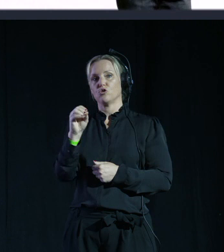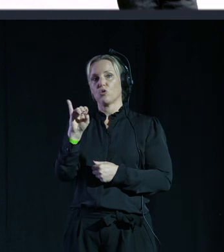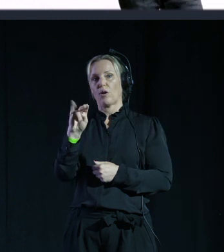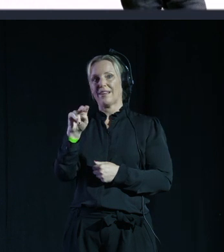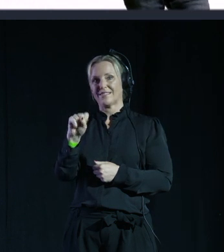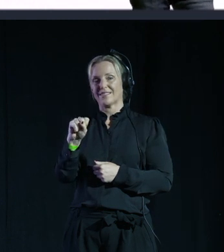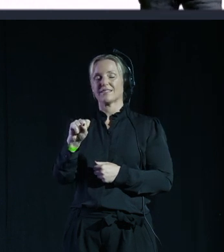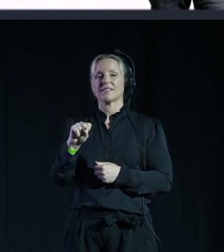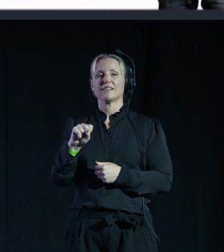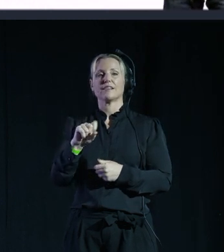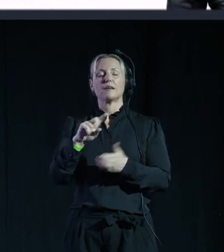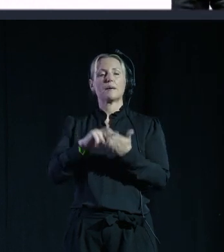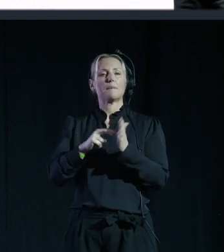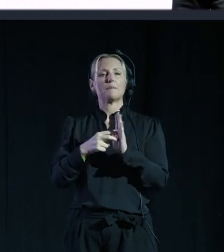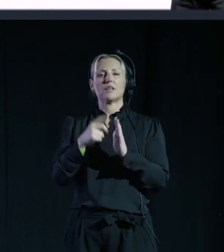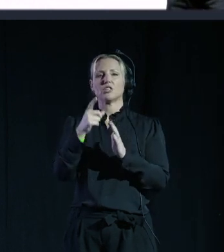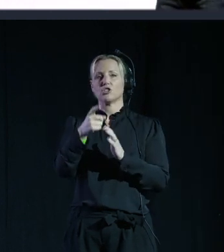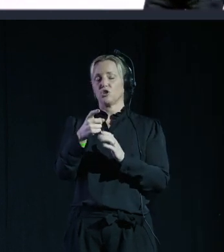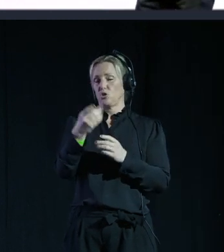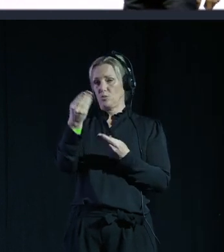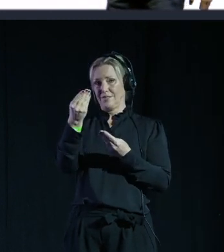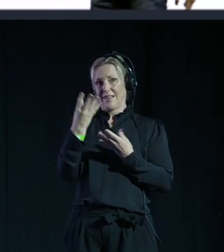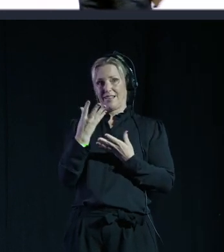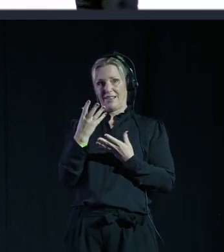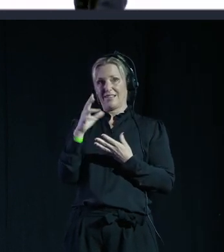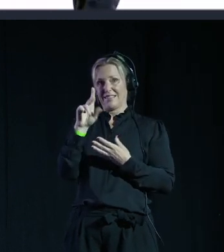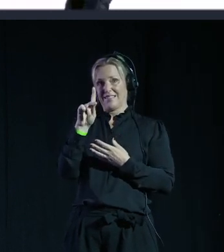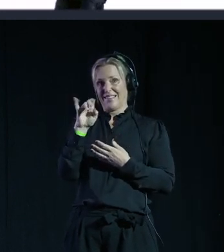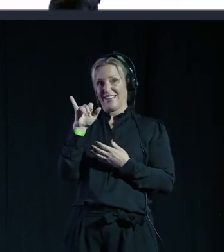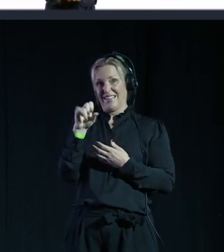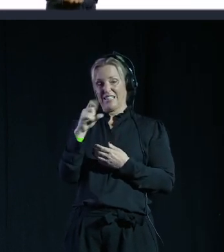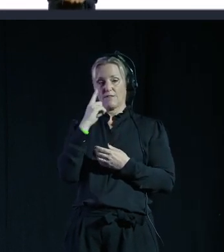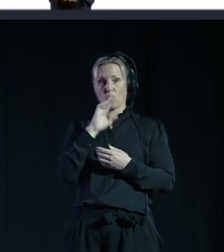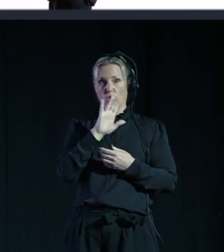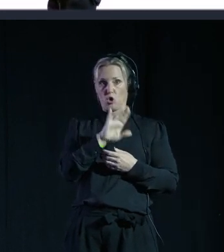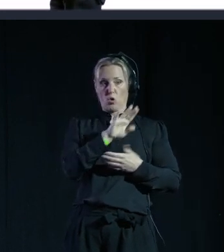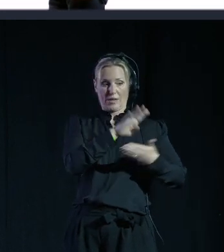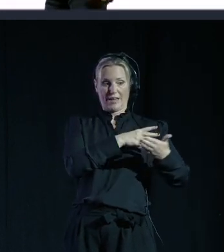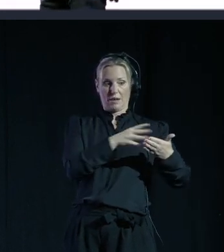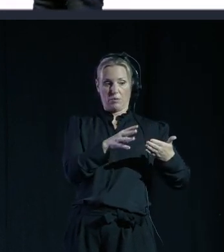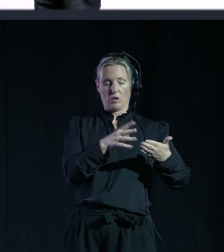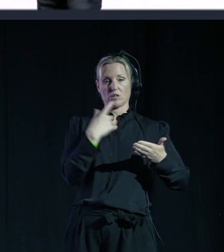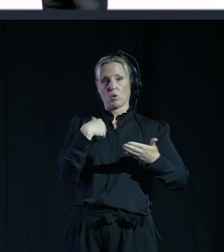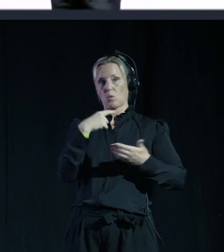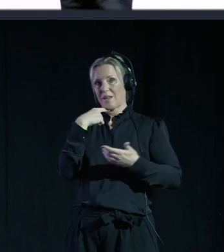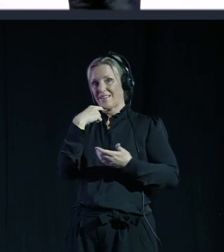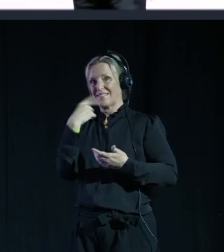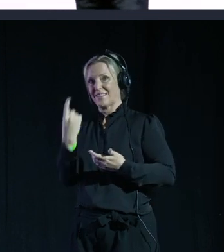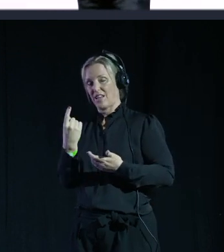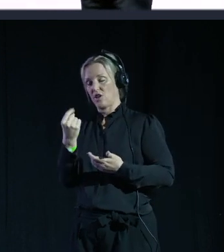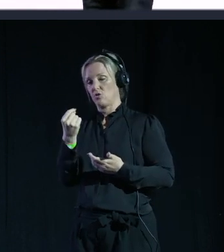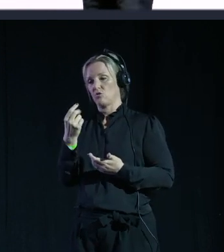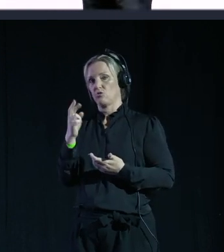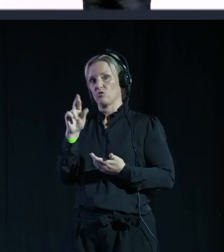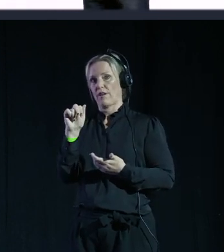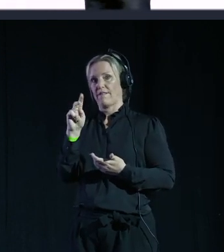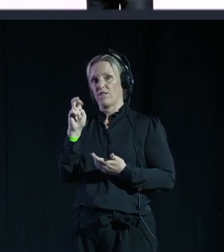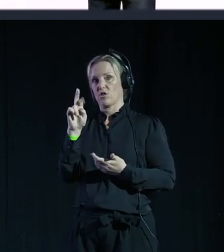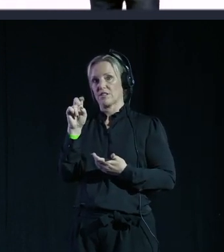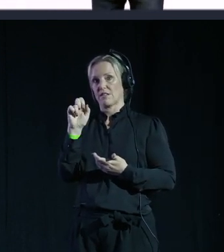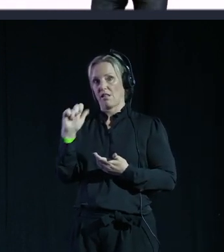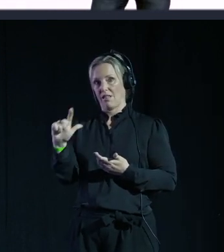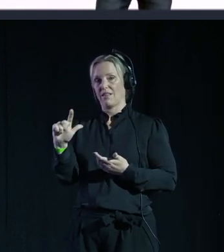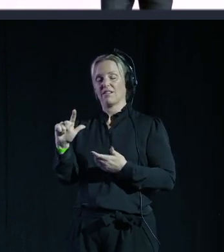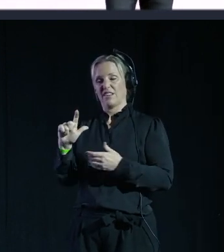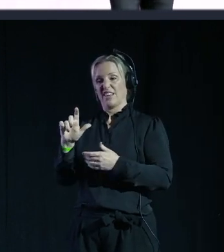tell us the keys, give us the keys to your tables, we'll do the traversals for you in real time, at query time, and